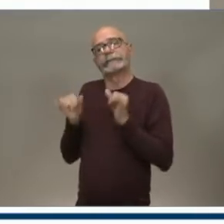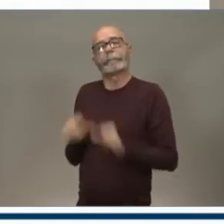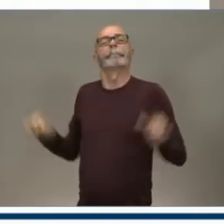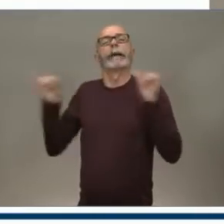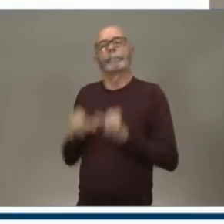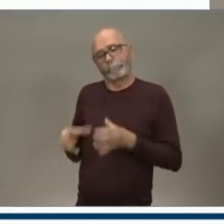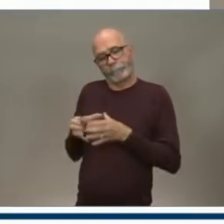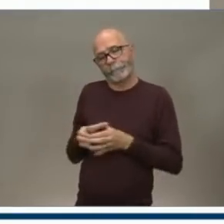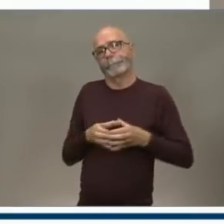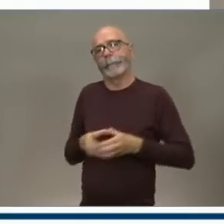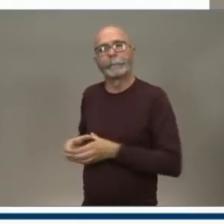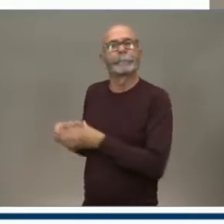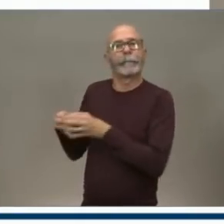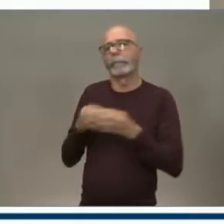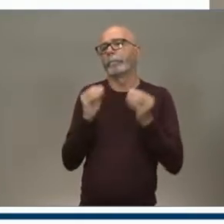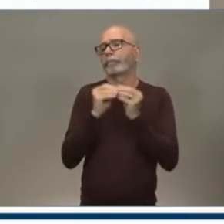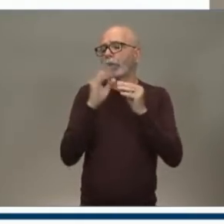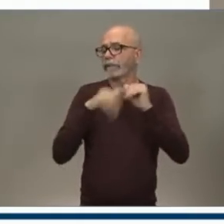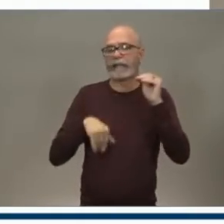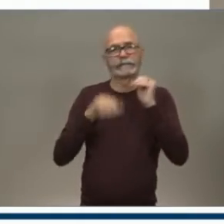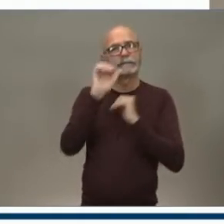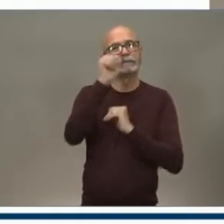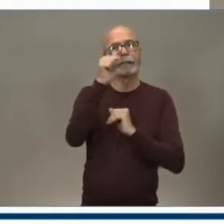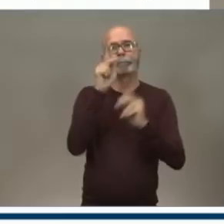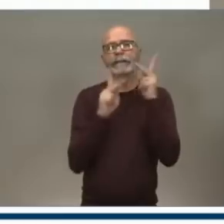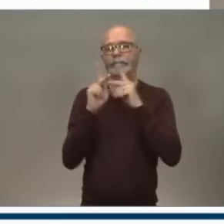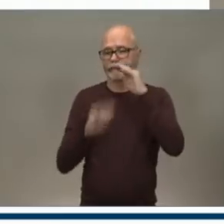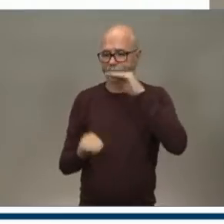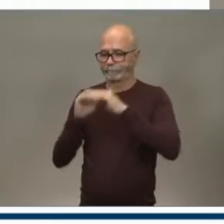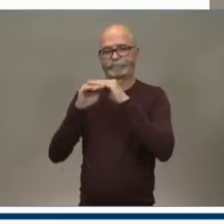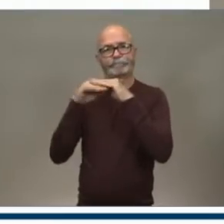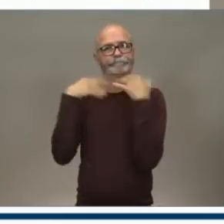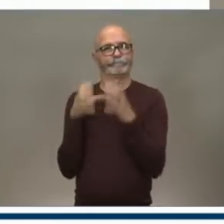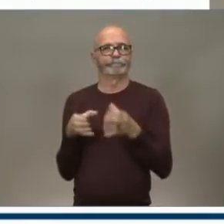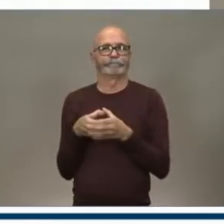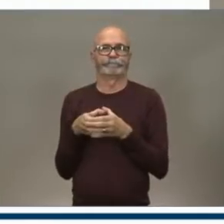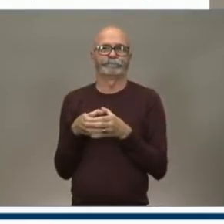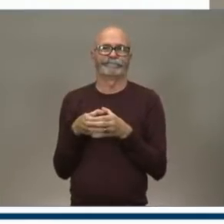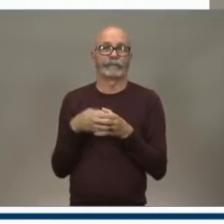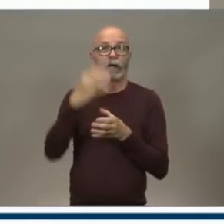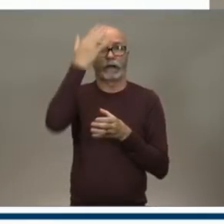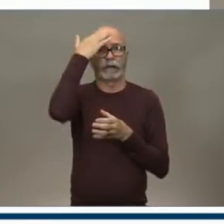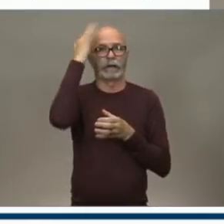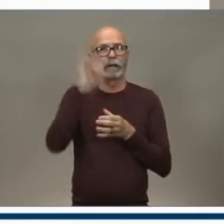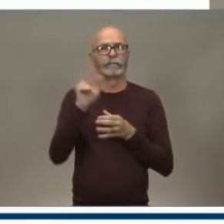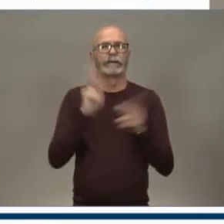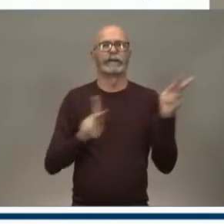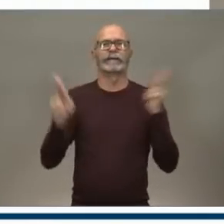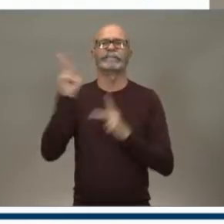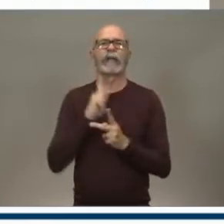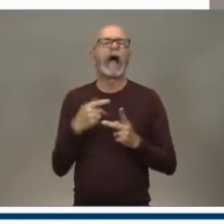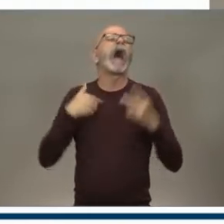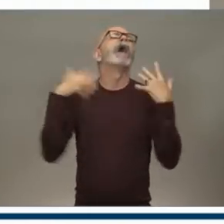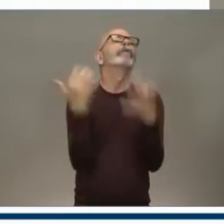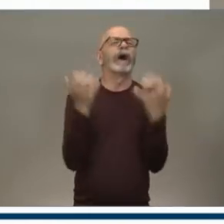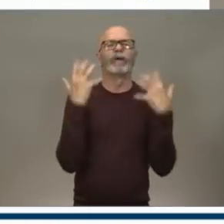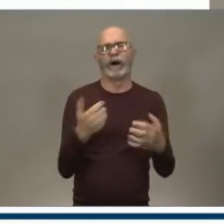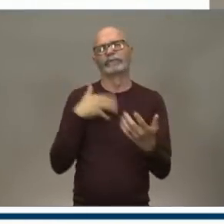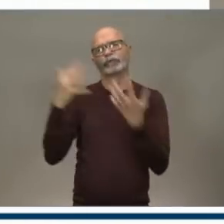time. I know that we've gotten lax around this area, and lots of people are gathering in ways that are not following the gathering